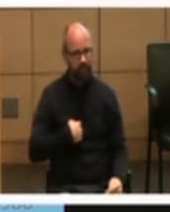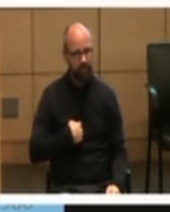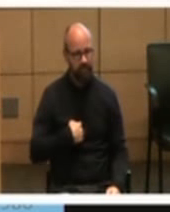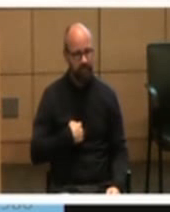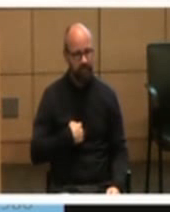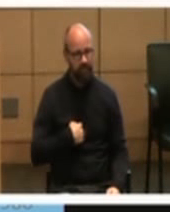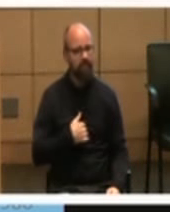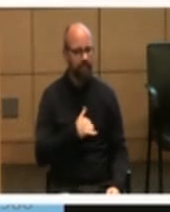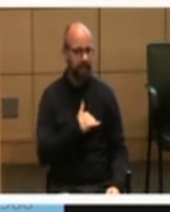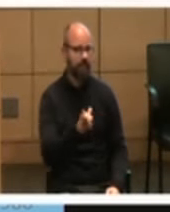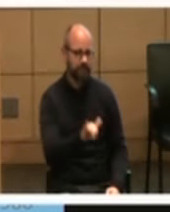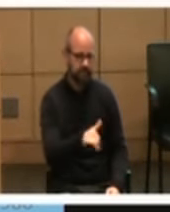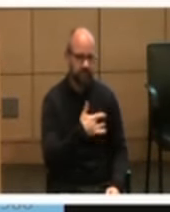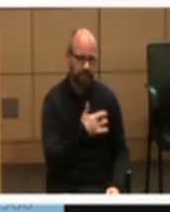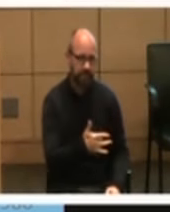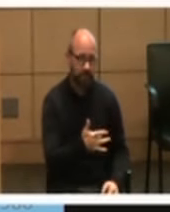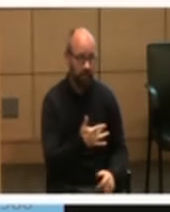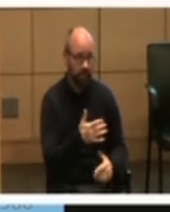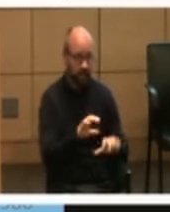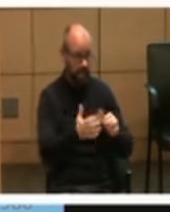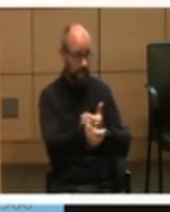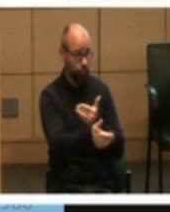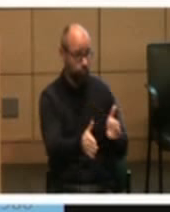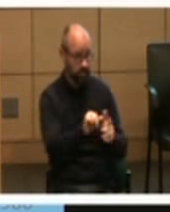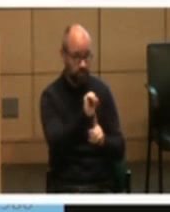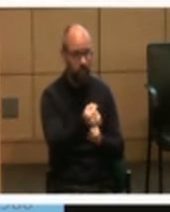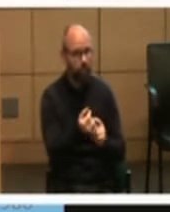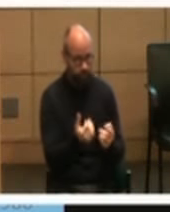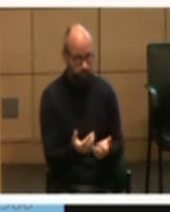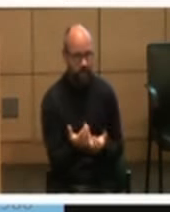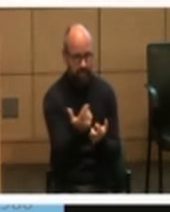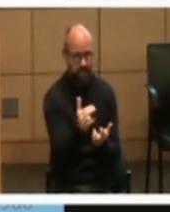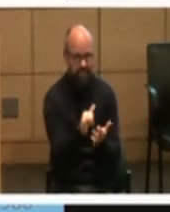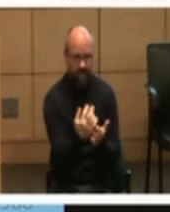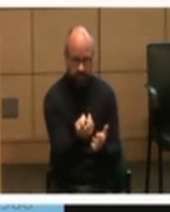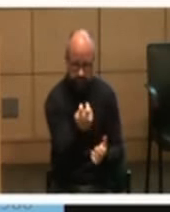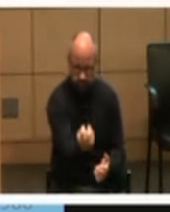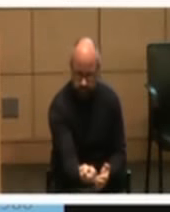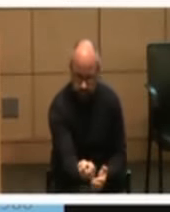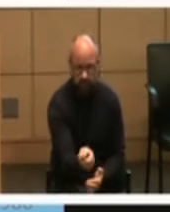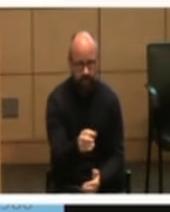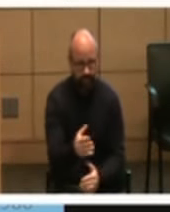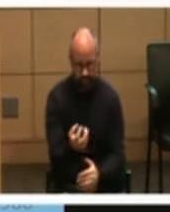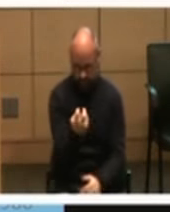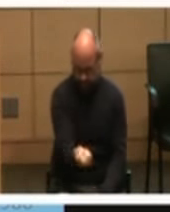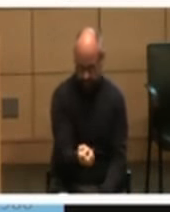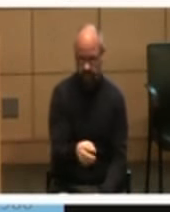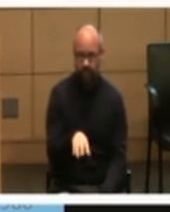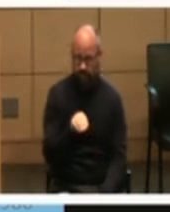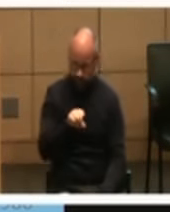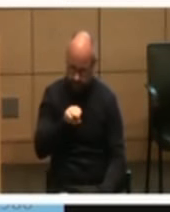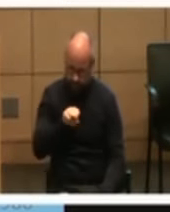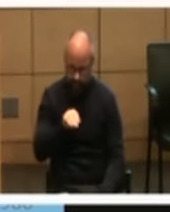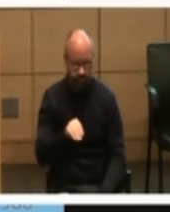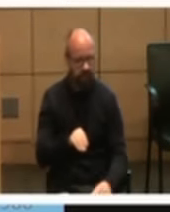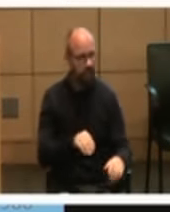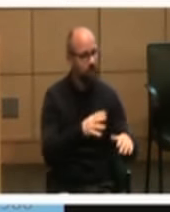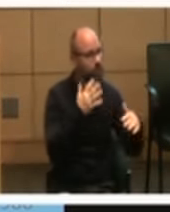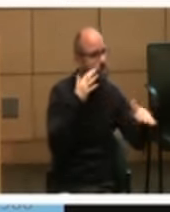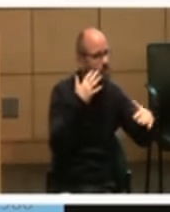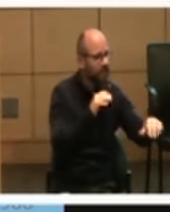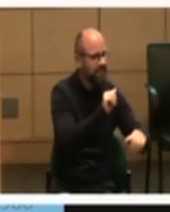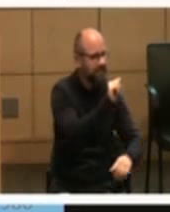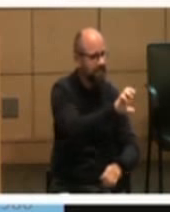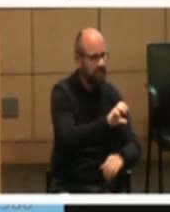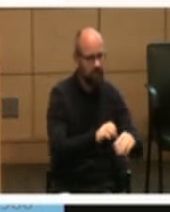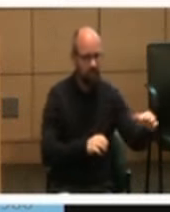for seating in the classroom even. We might also then compare performance when this is flip-flopped. So the noise